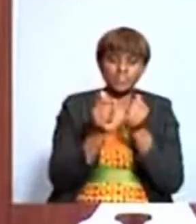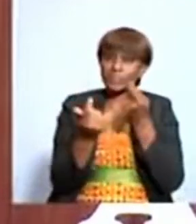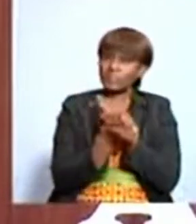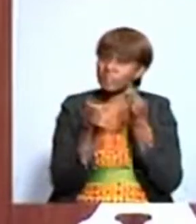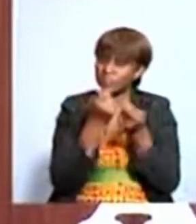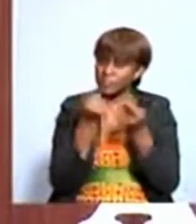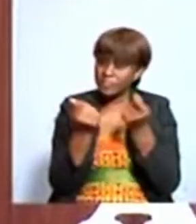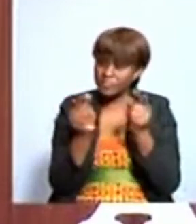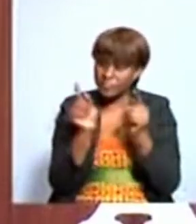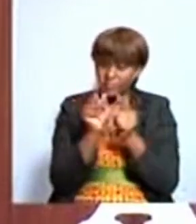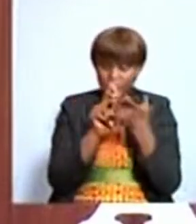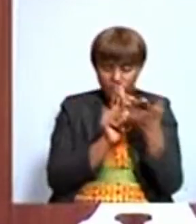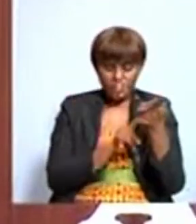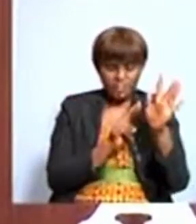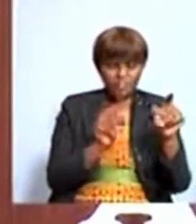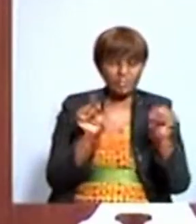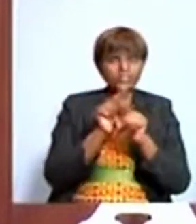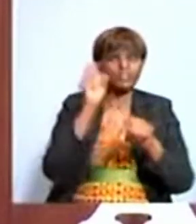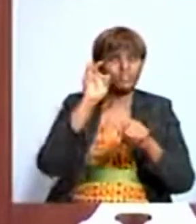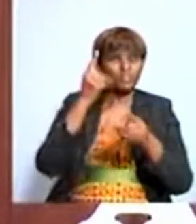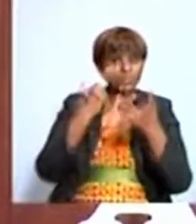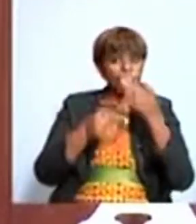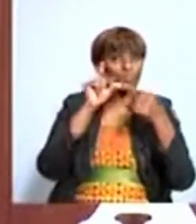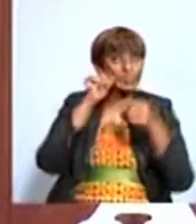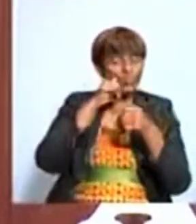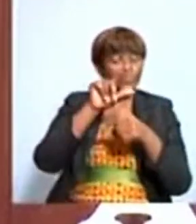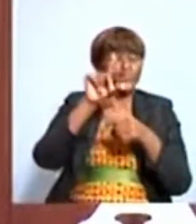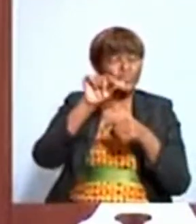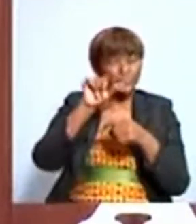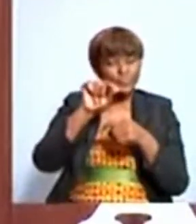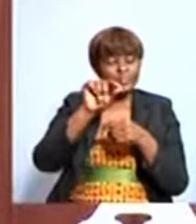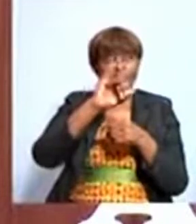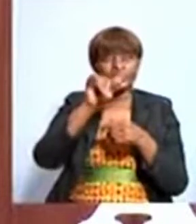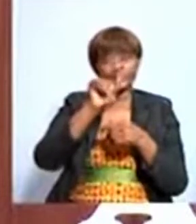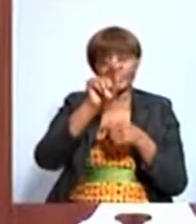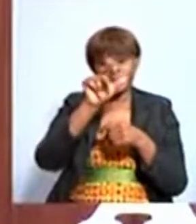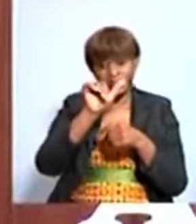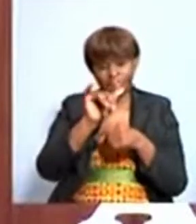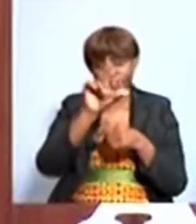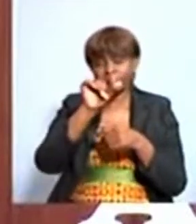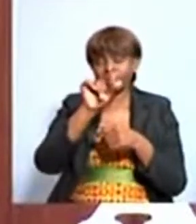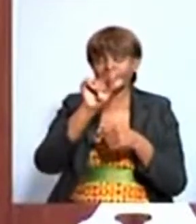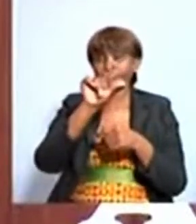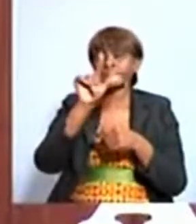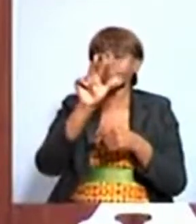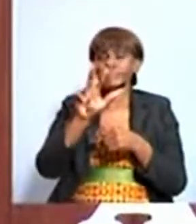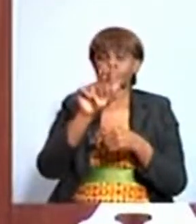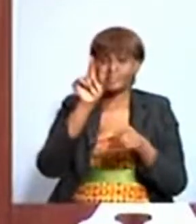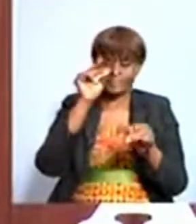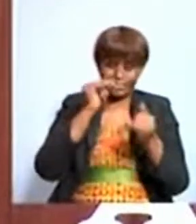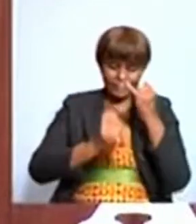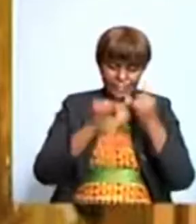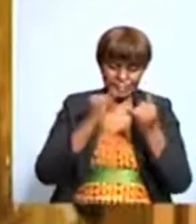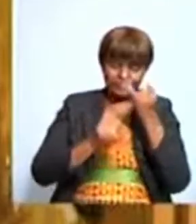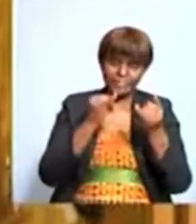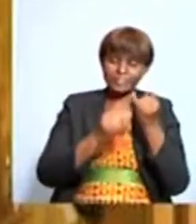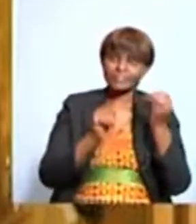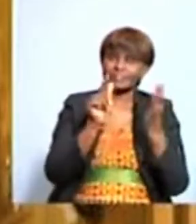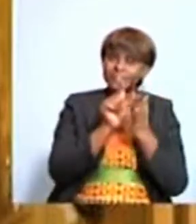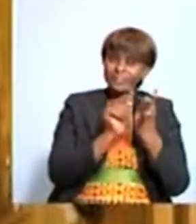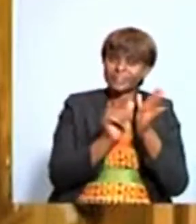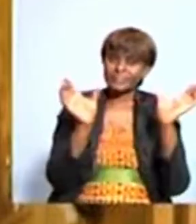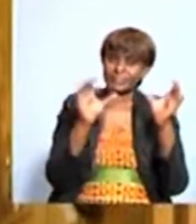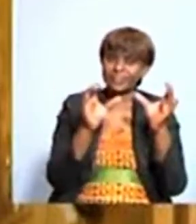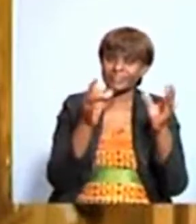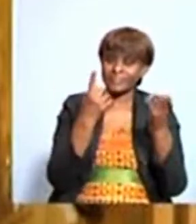amendments, and report stage to be considered tomorrow, 20th July 2023. And the last bill to be considered at